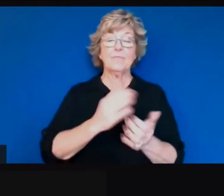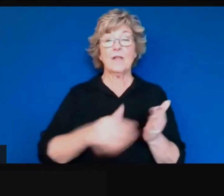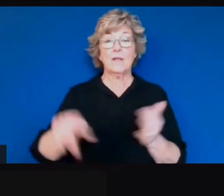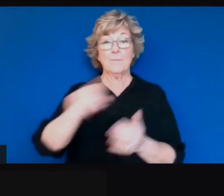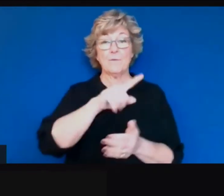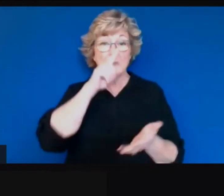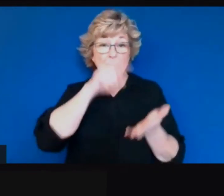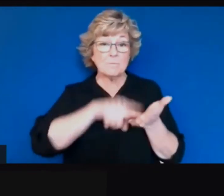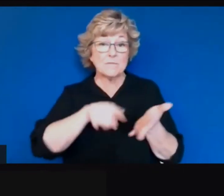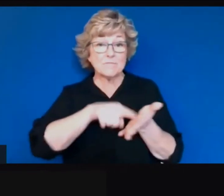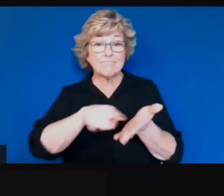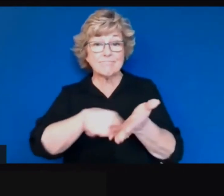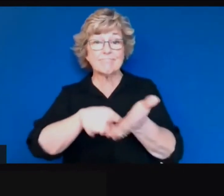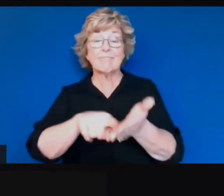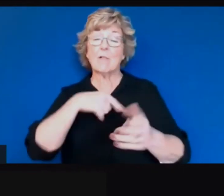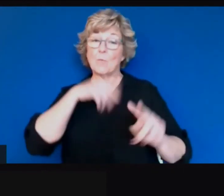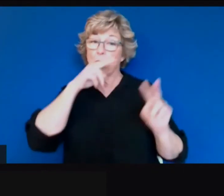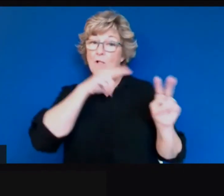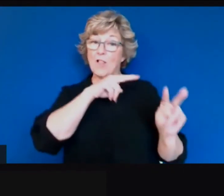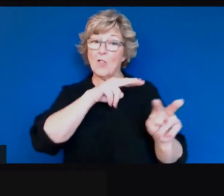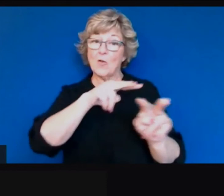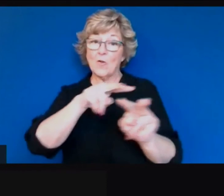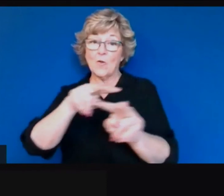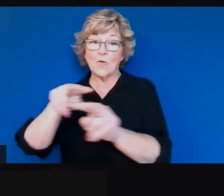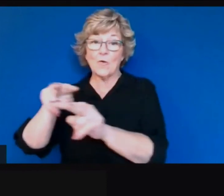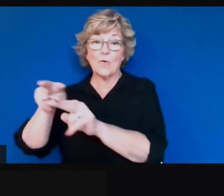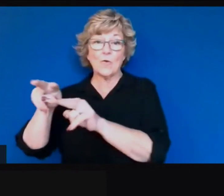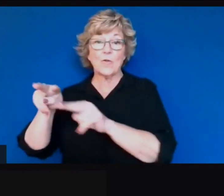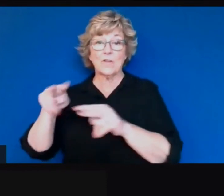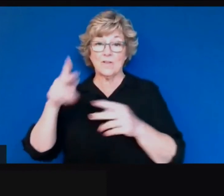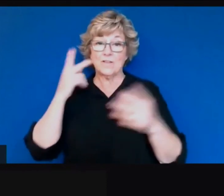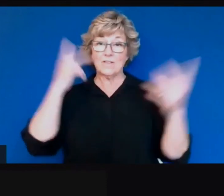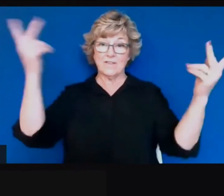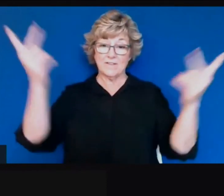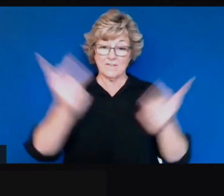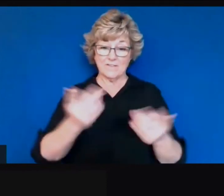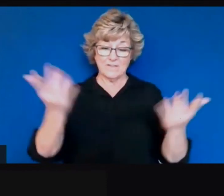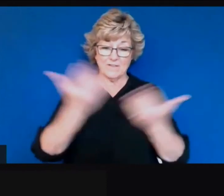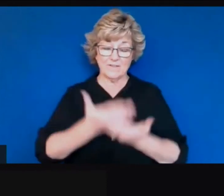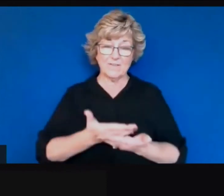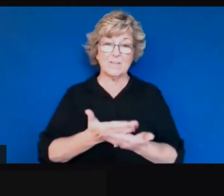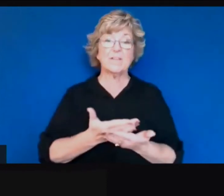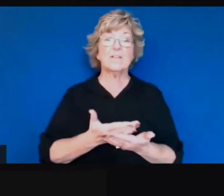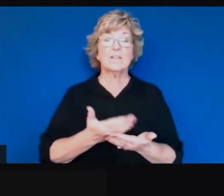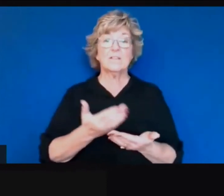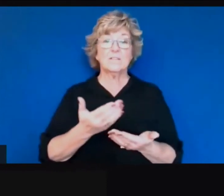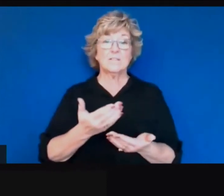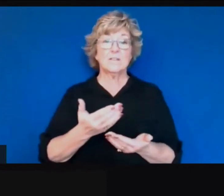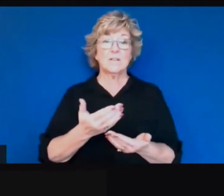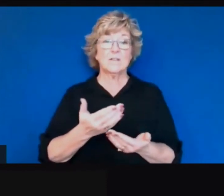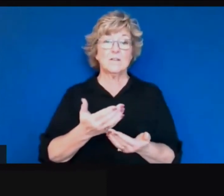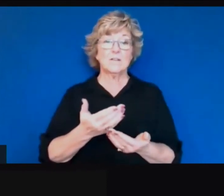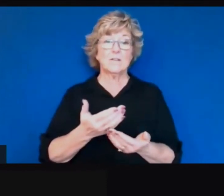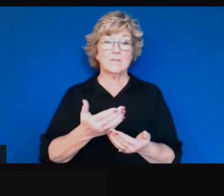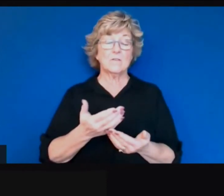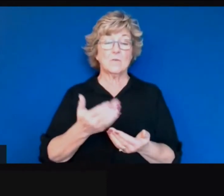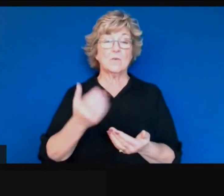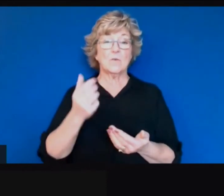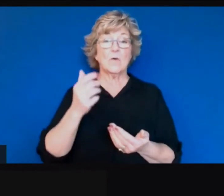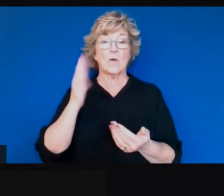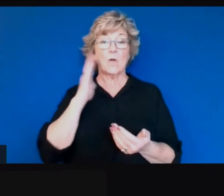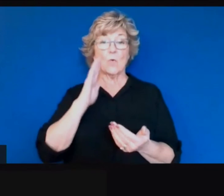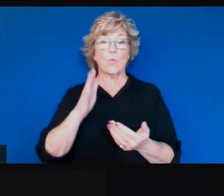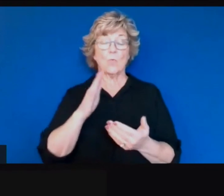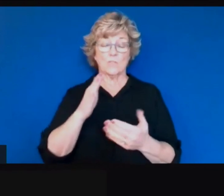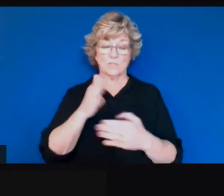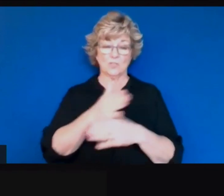since the beginning. We'll be looking at all of that, bringing it together, socializing it with many so that they can track it